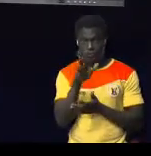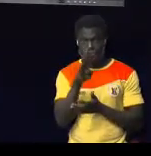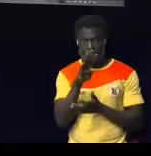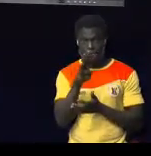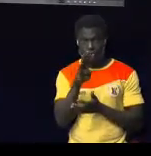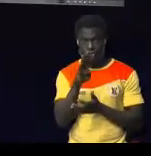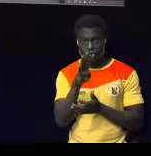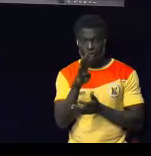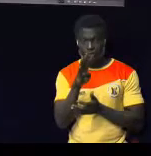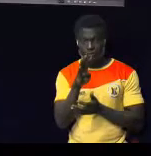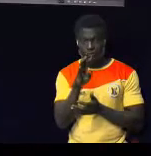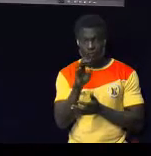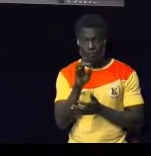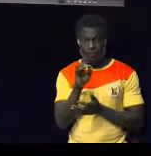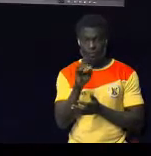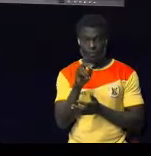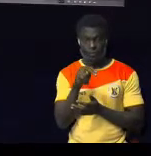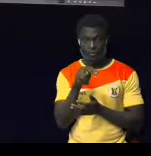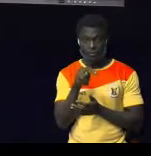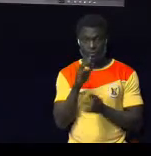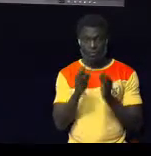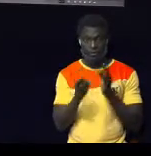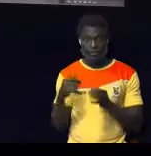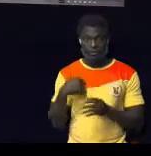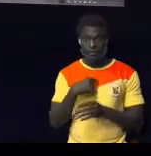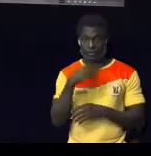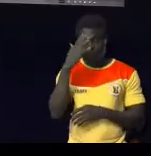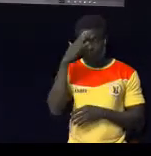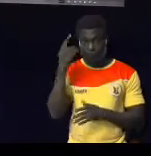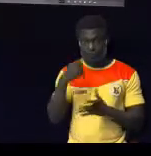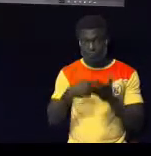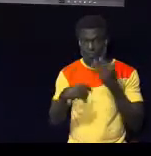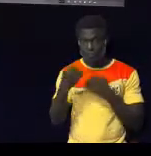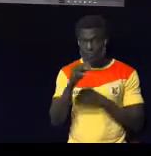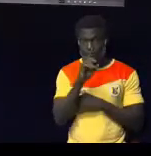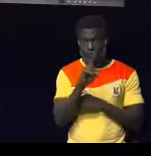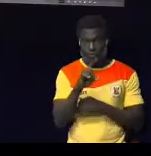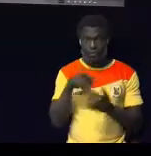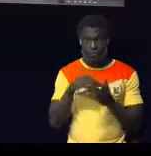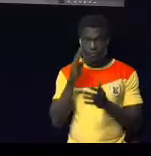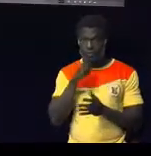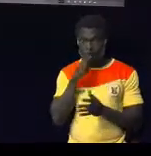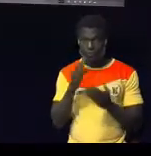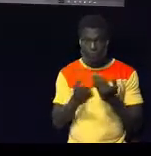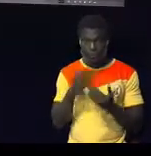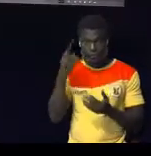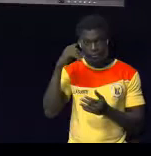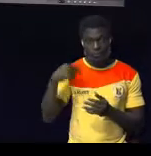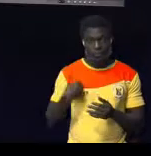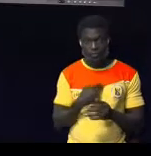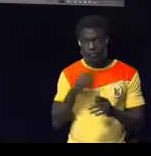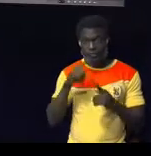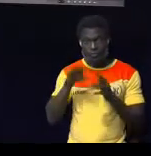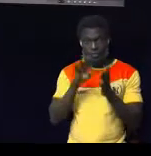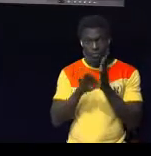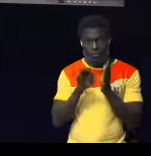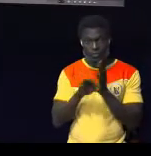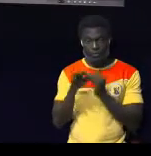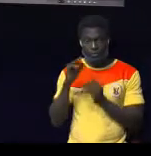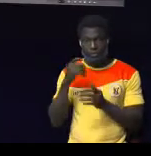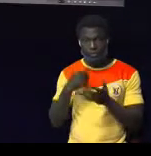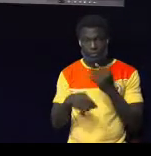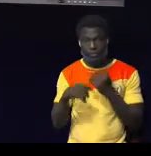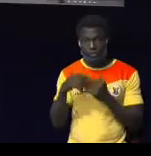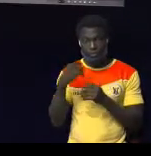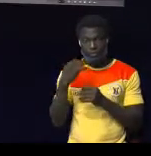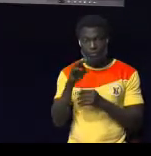1,340 naira. That's for 5. But if we know the price of 1, it will be easy for us to calculate the price of 8, because we will